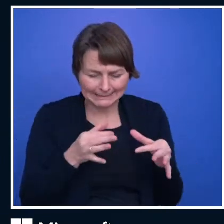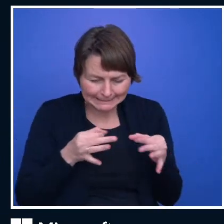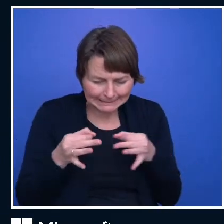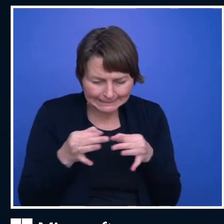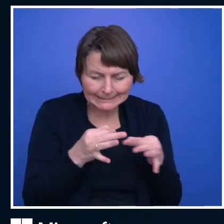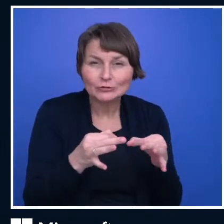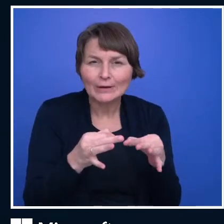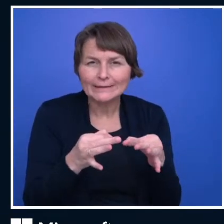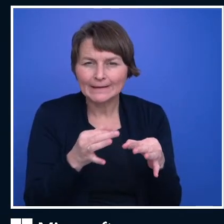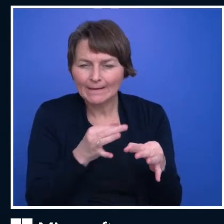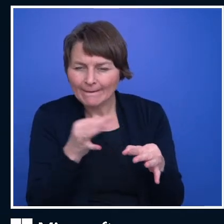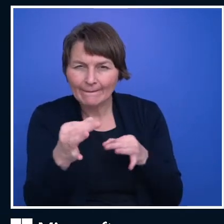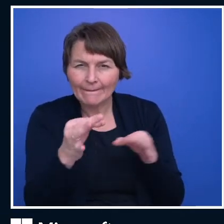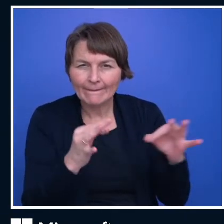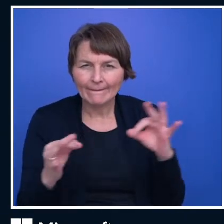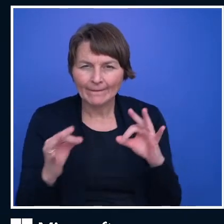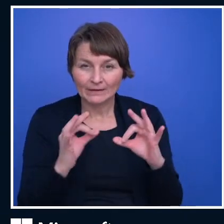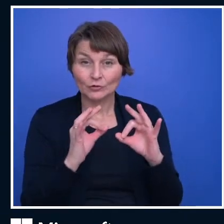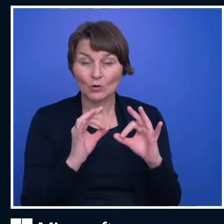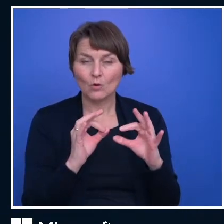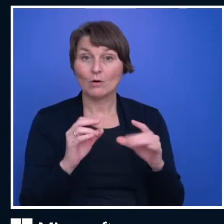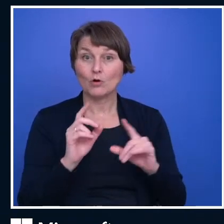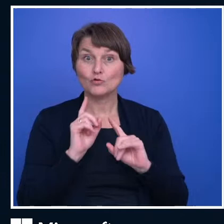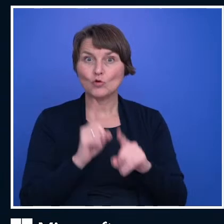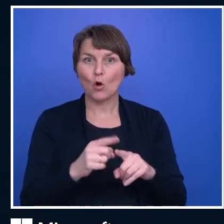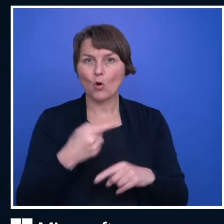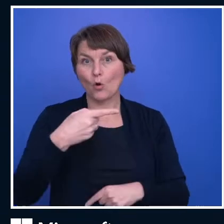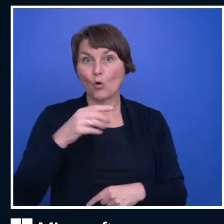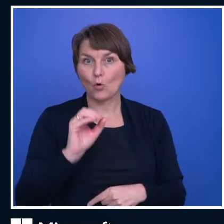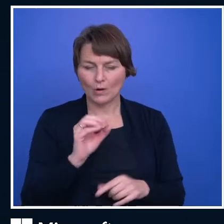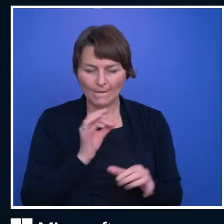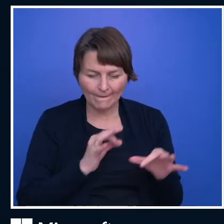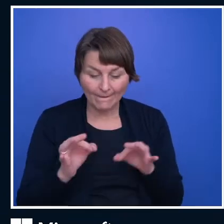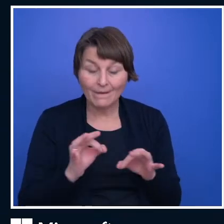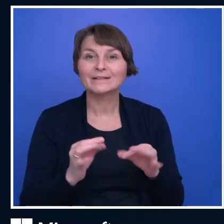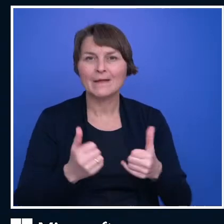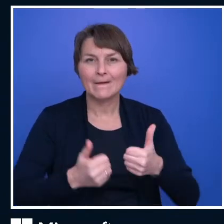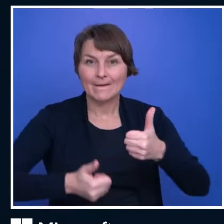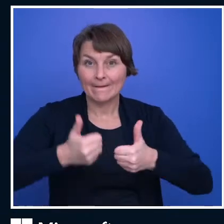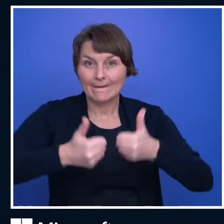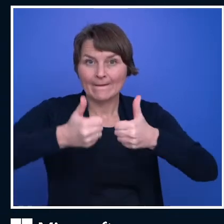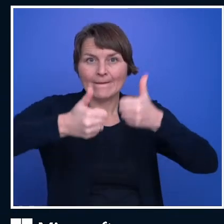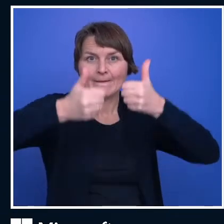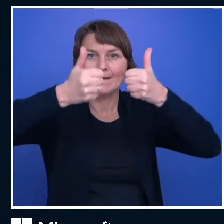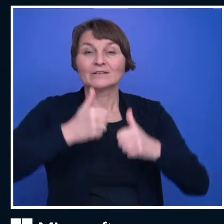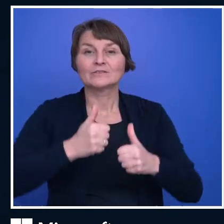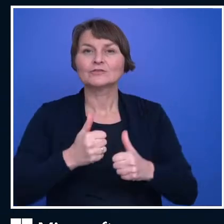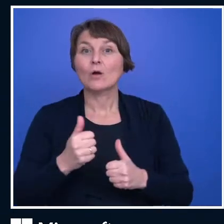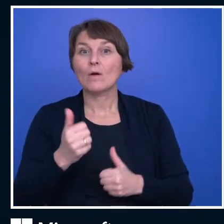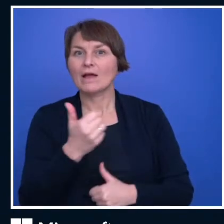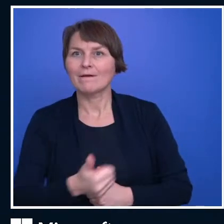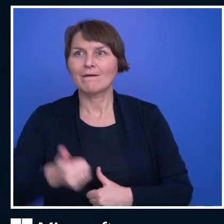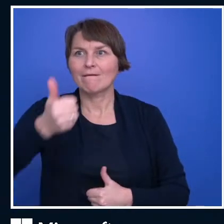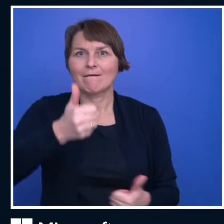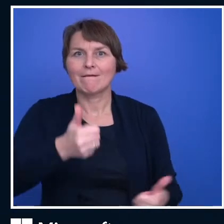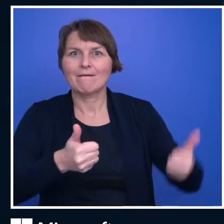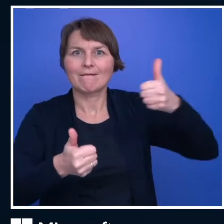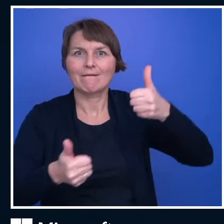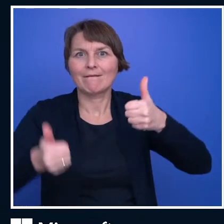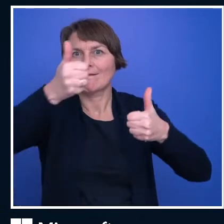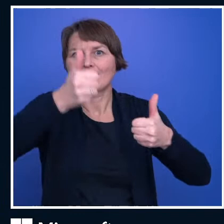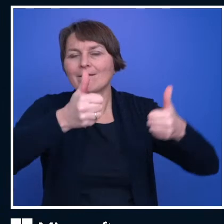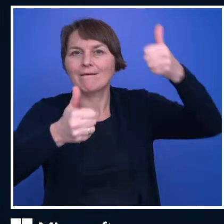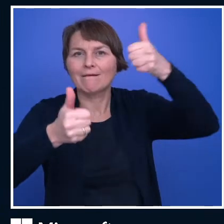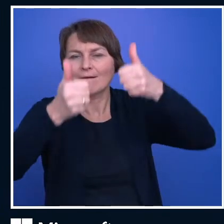so when the game of Go not only beat the best players in the world, but also came up with original moves that nobody